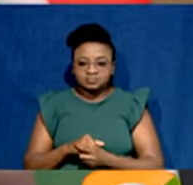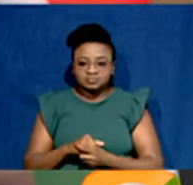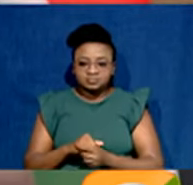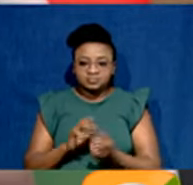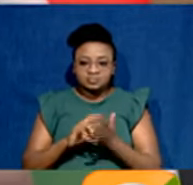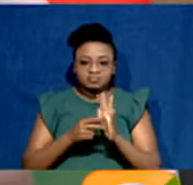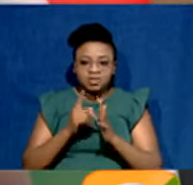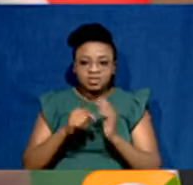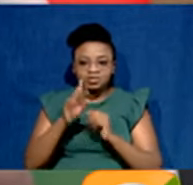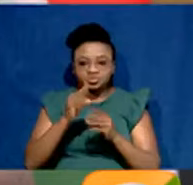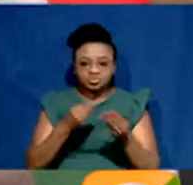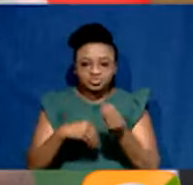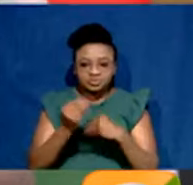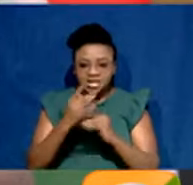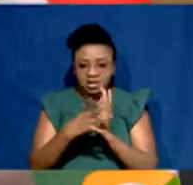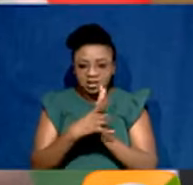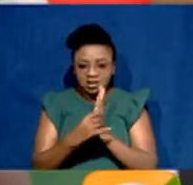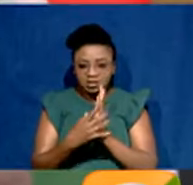You sell dollars,